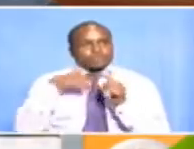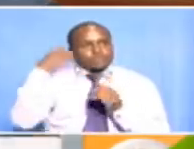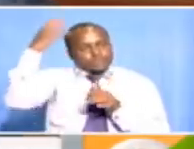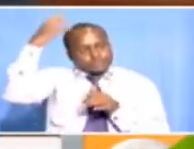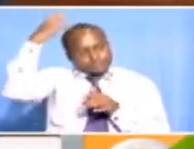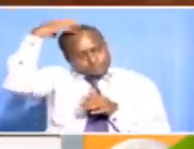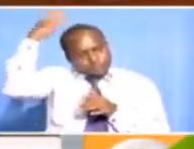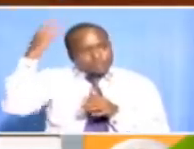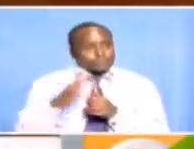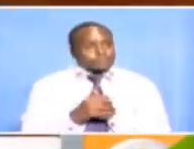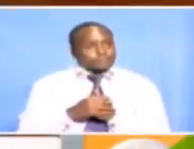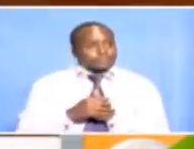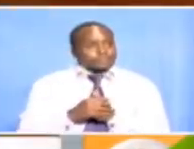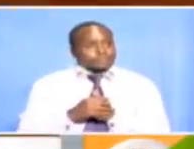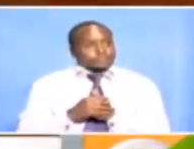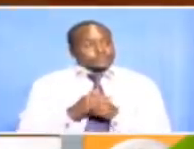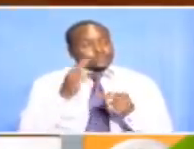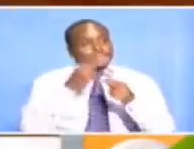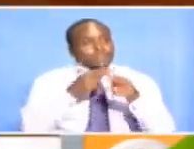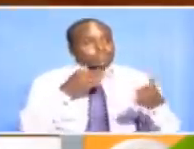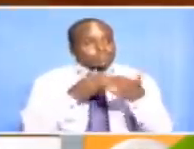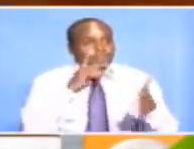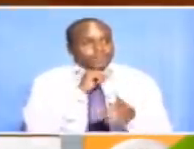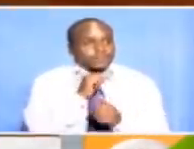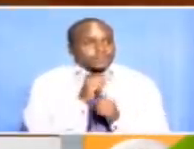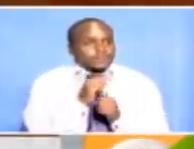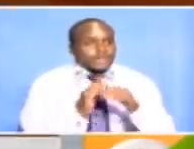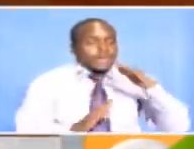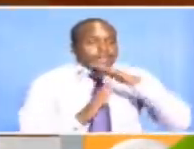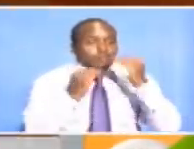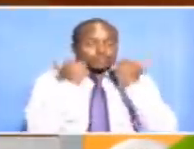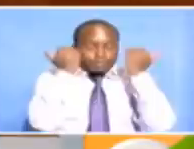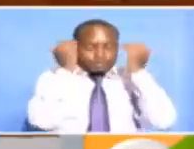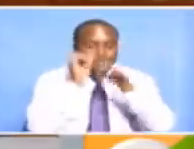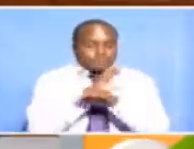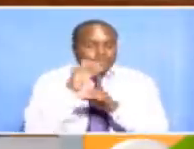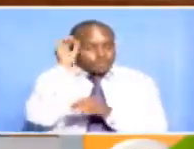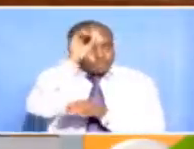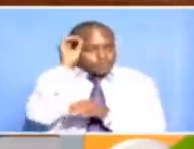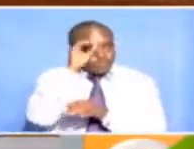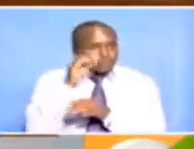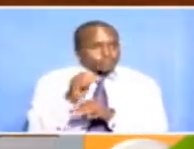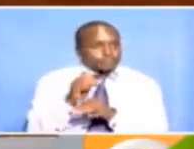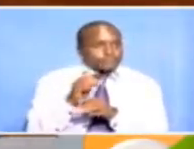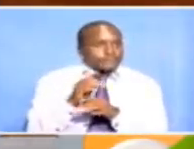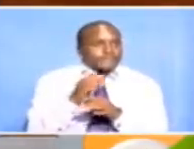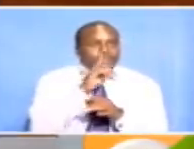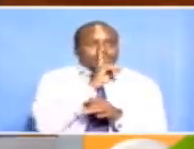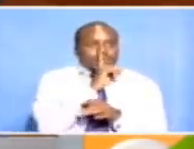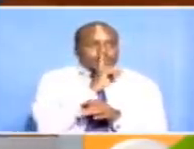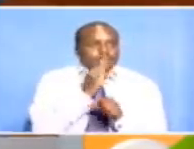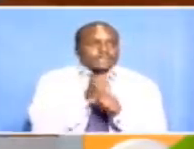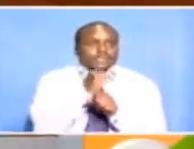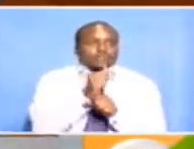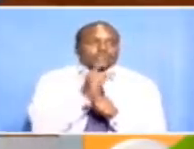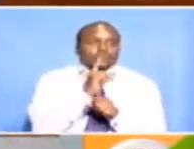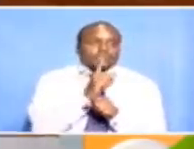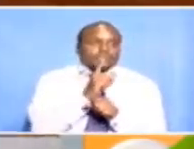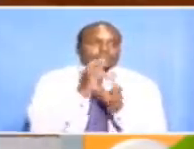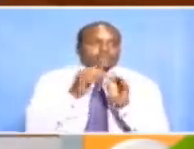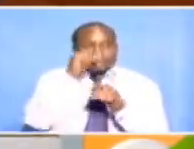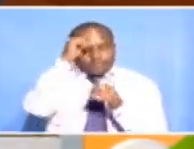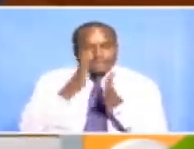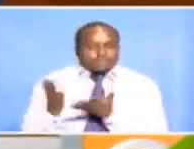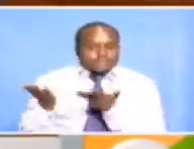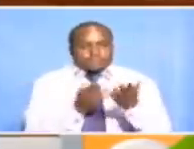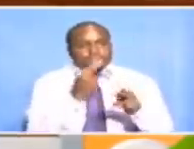stage. So the name was rejected. The Supreme Court advisory opinion is silent. It does not say if a governor brings a name and